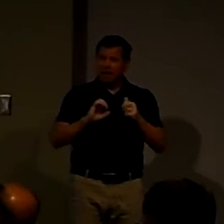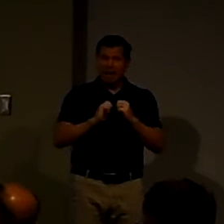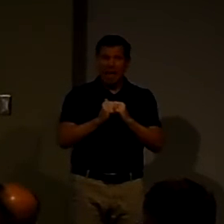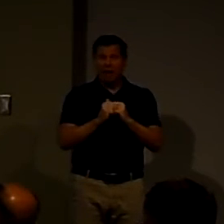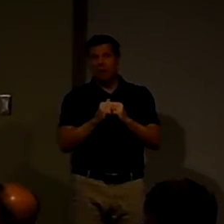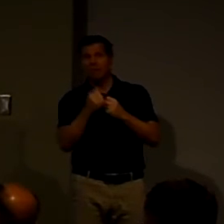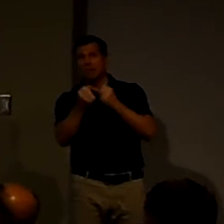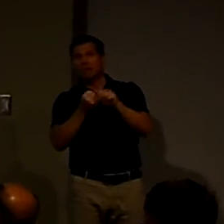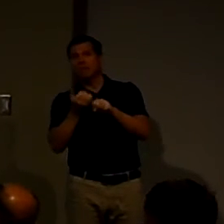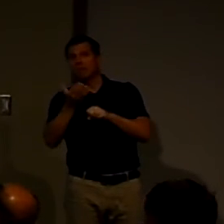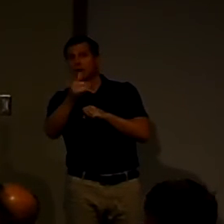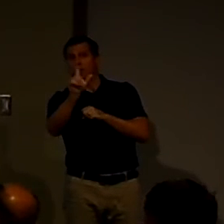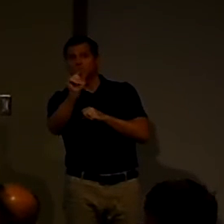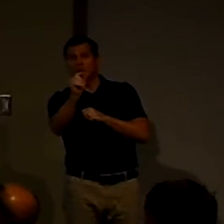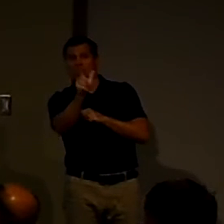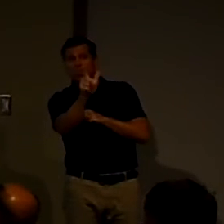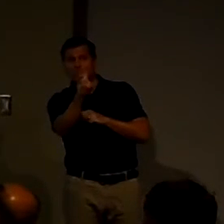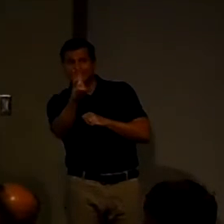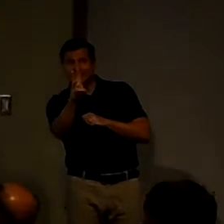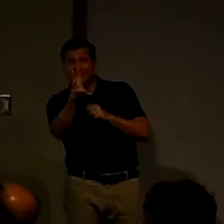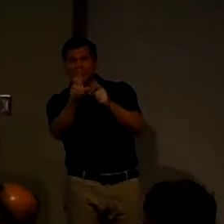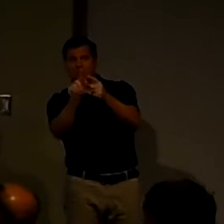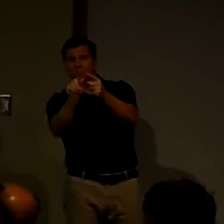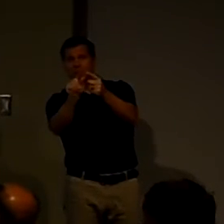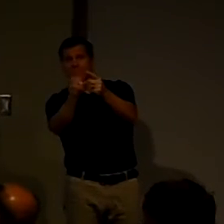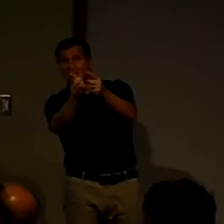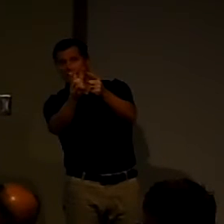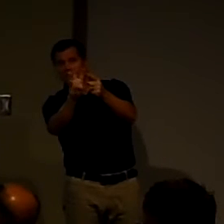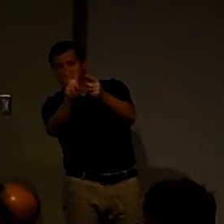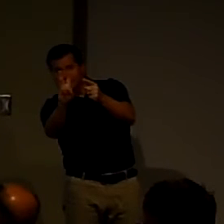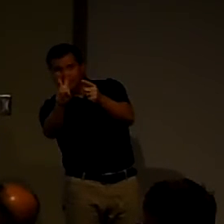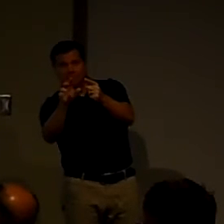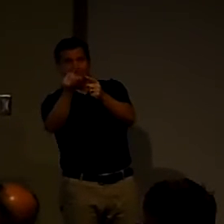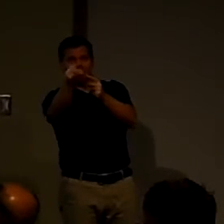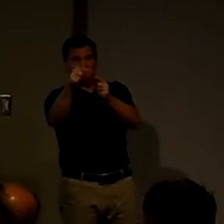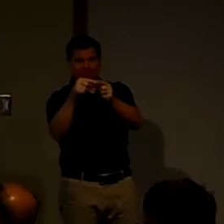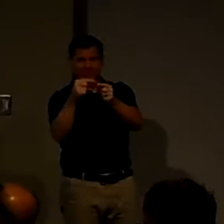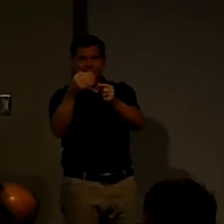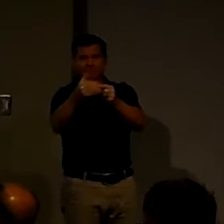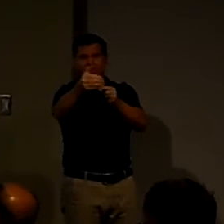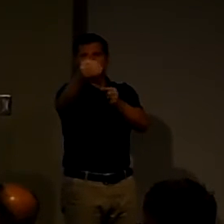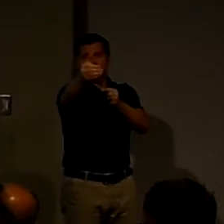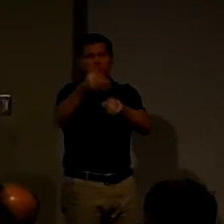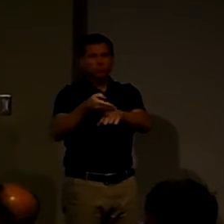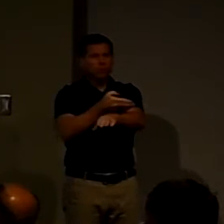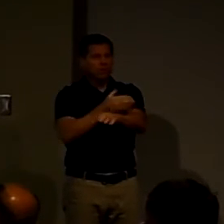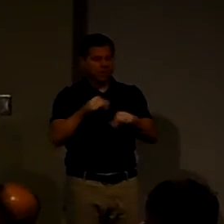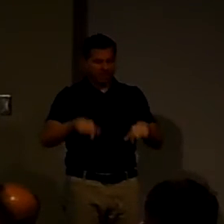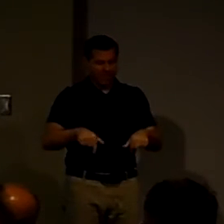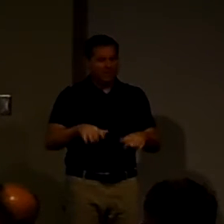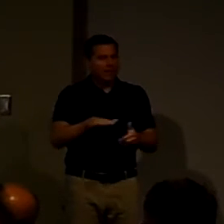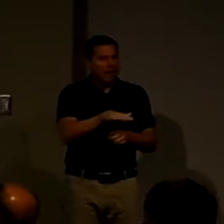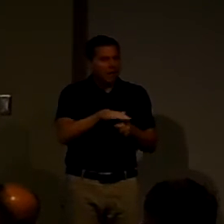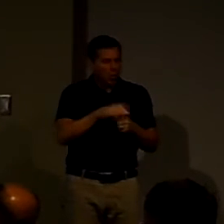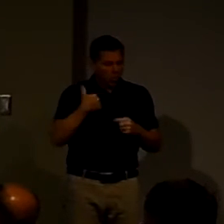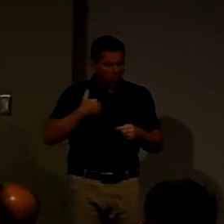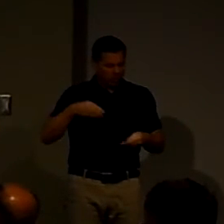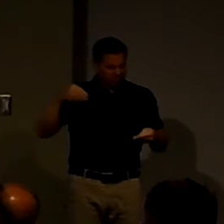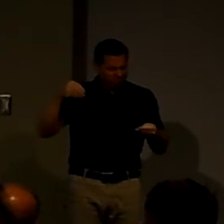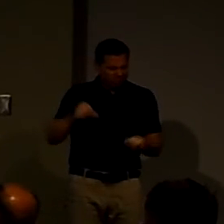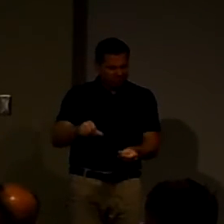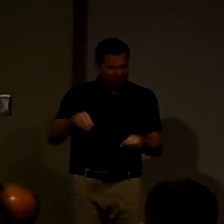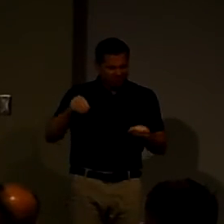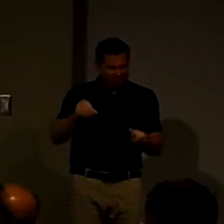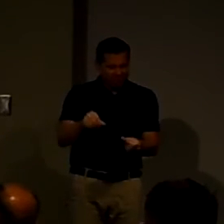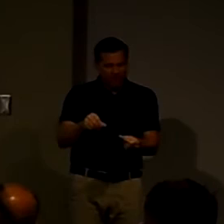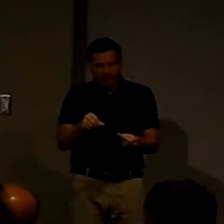in 2026 and where we will be in 2046. The economic vitality of this area will, to a decent degree, be